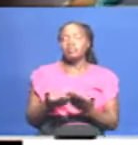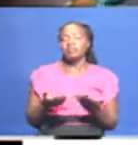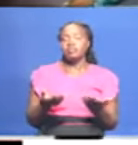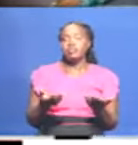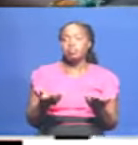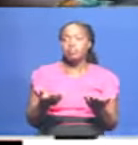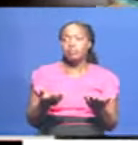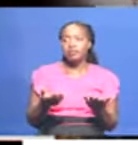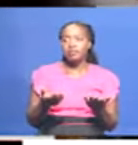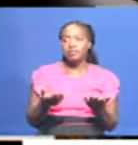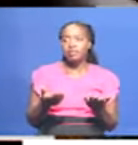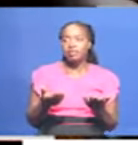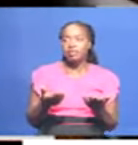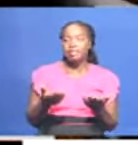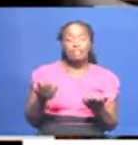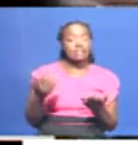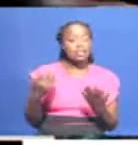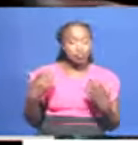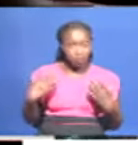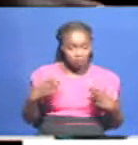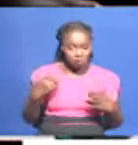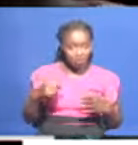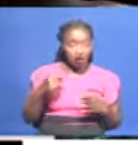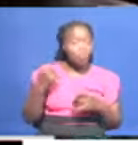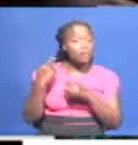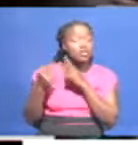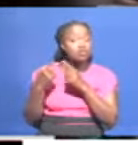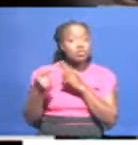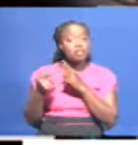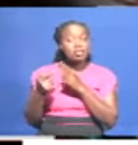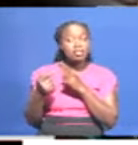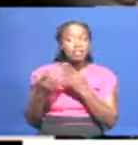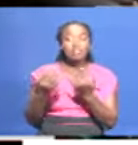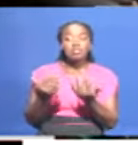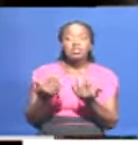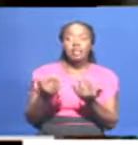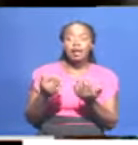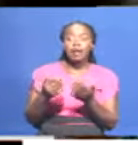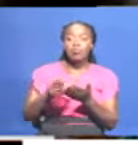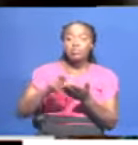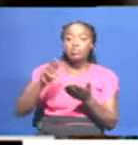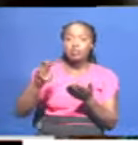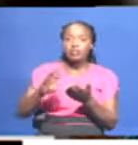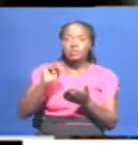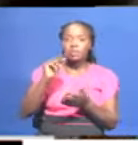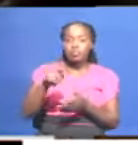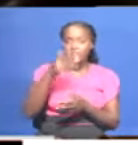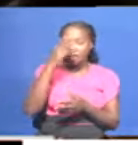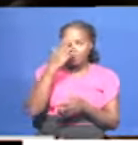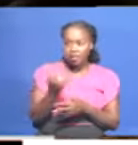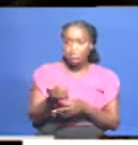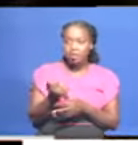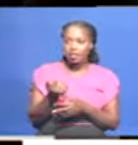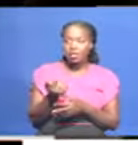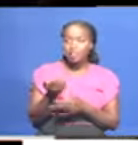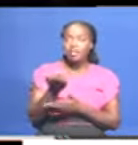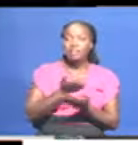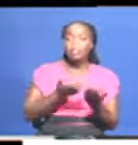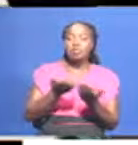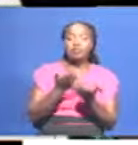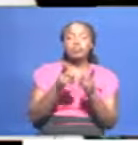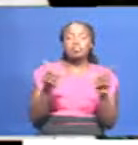inakumba watu yetu. Na ninaendea kwa hii kiti ya MP sababu sasa hivi tunataka economic liberation ya watu